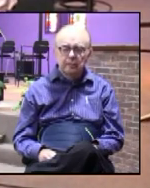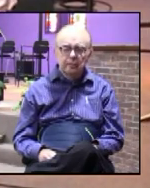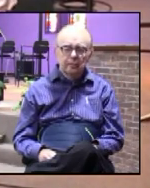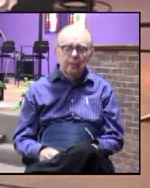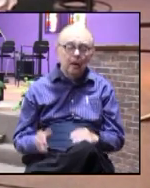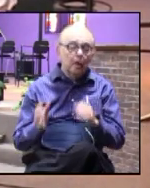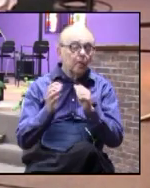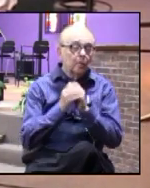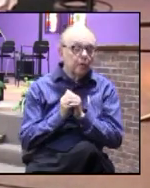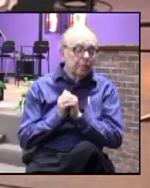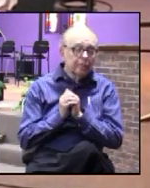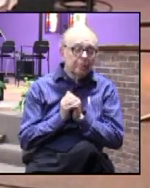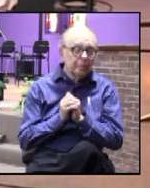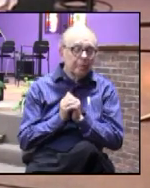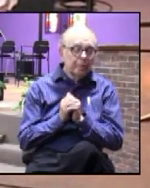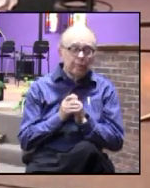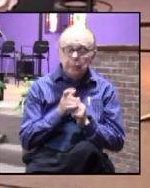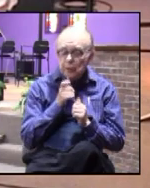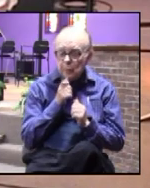Worship to the Father.